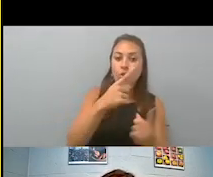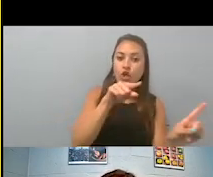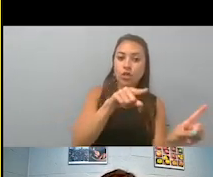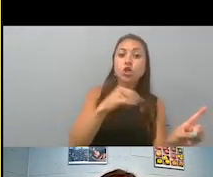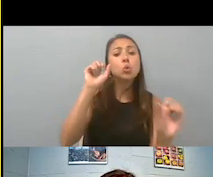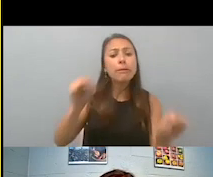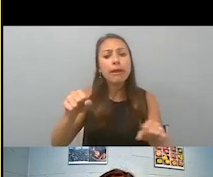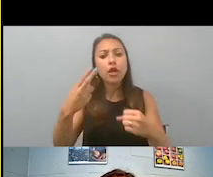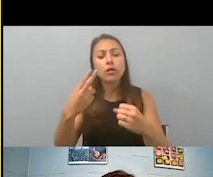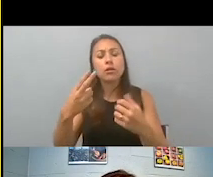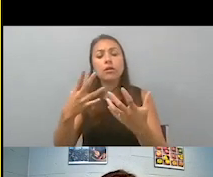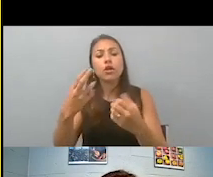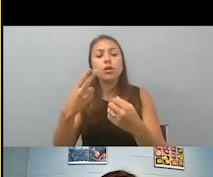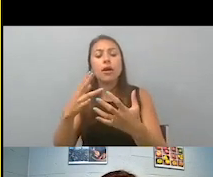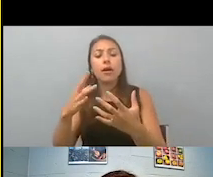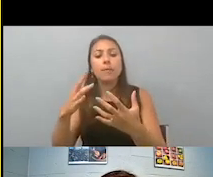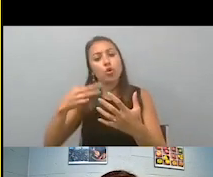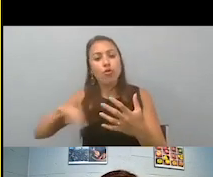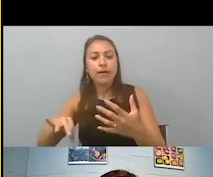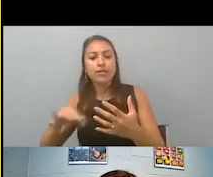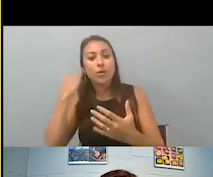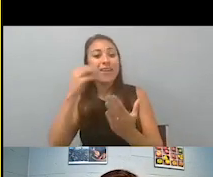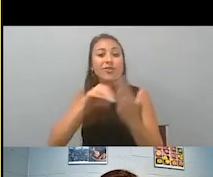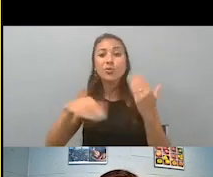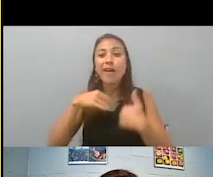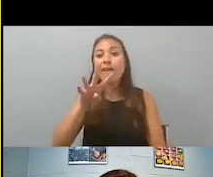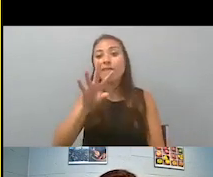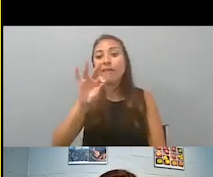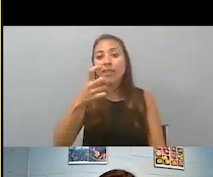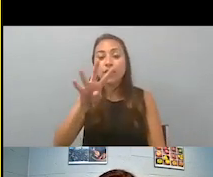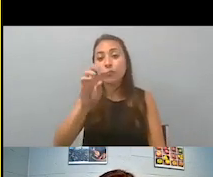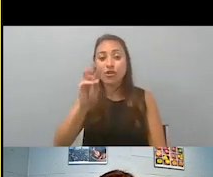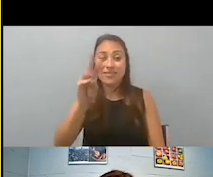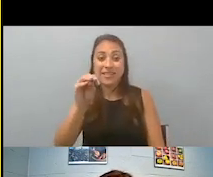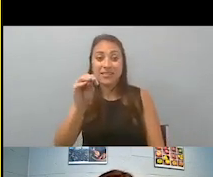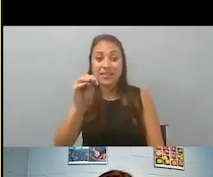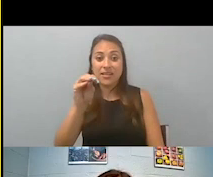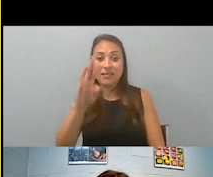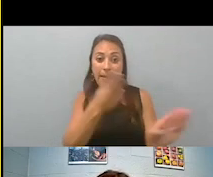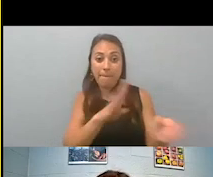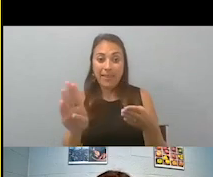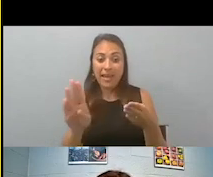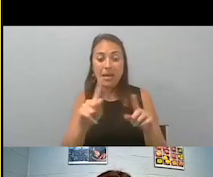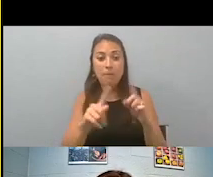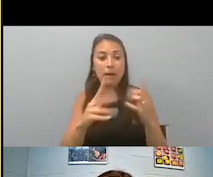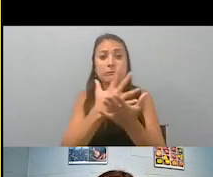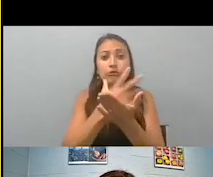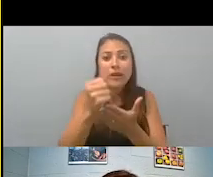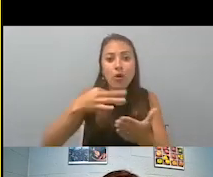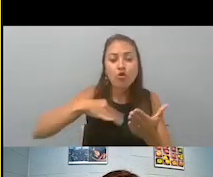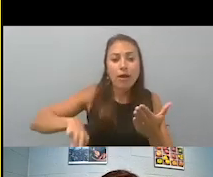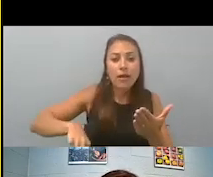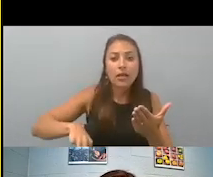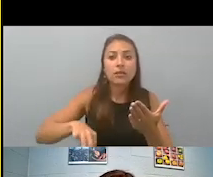this location as well. So if a student was on the Flex 460 and maybe ran out of credits at the end of the